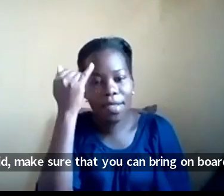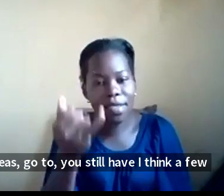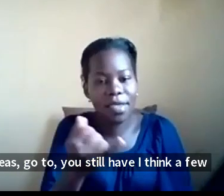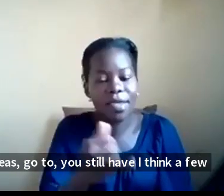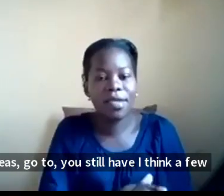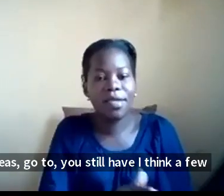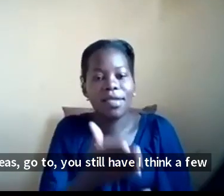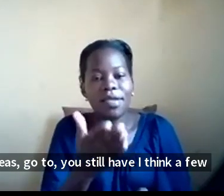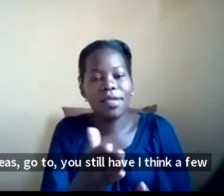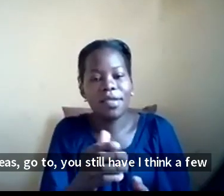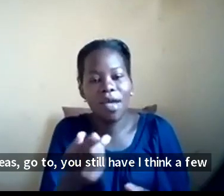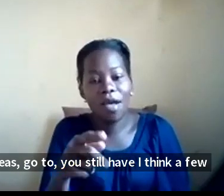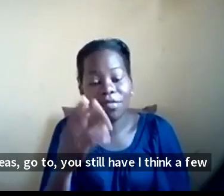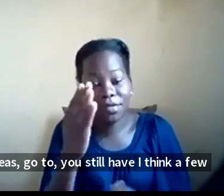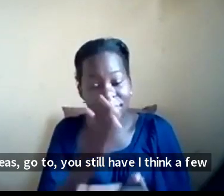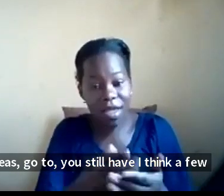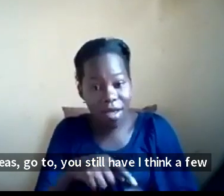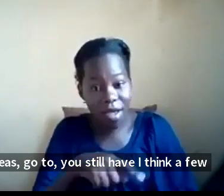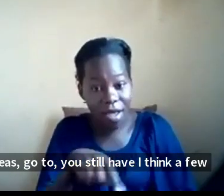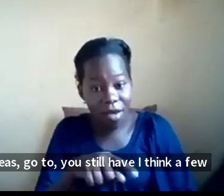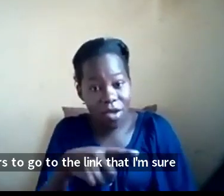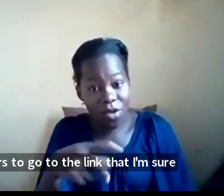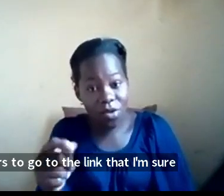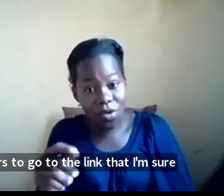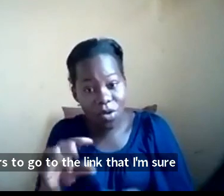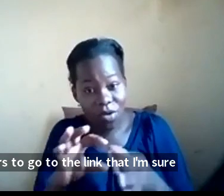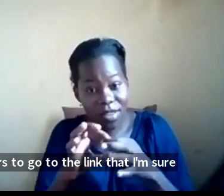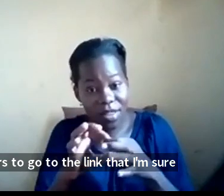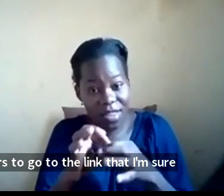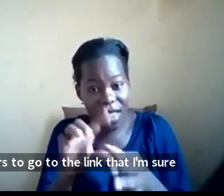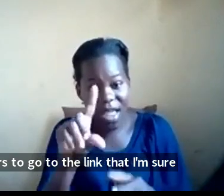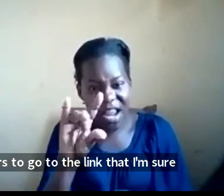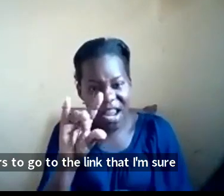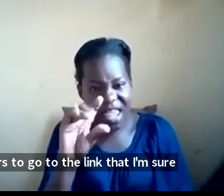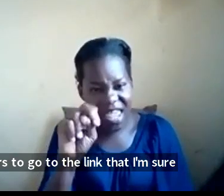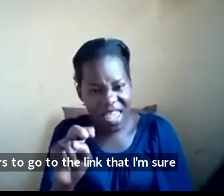to the link that I'm sure Jimmy is going to post again